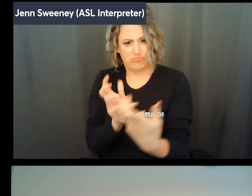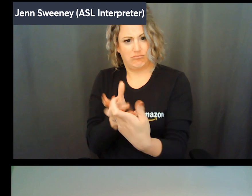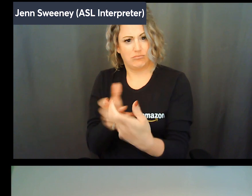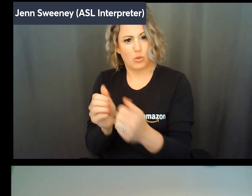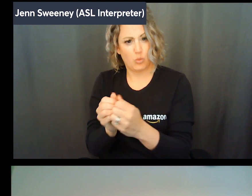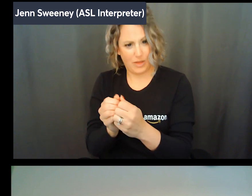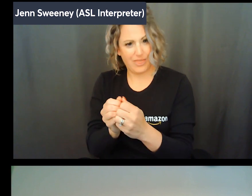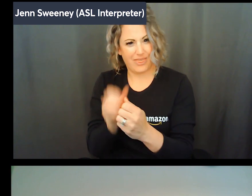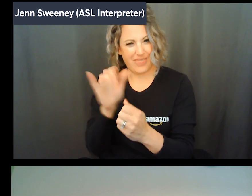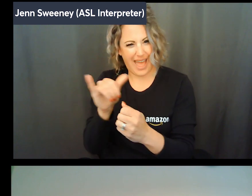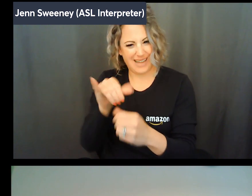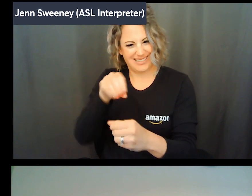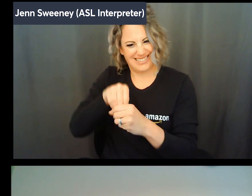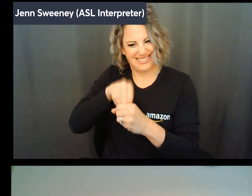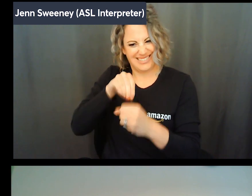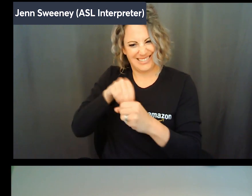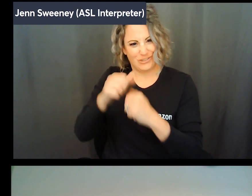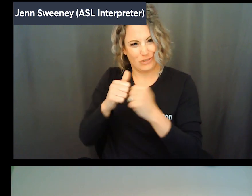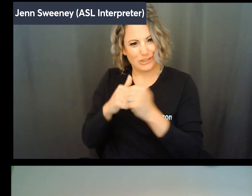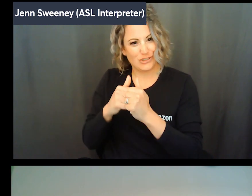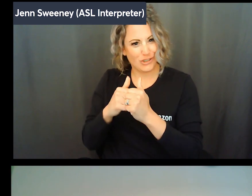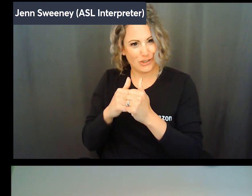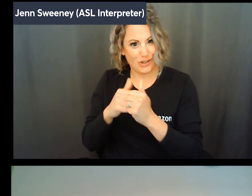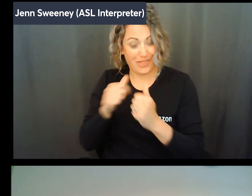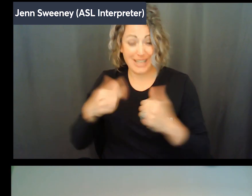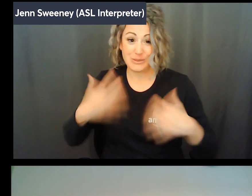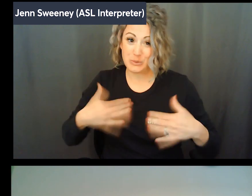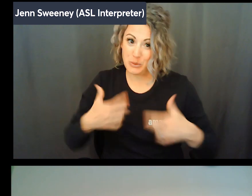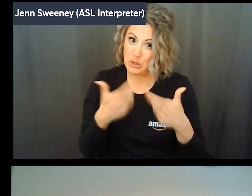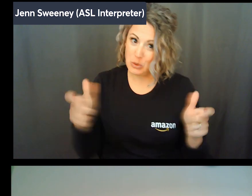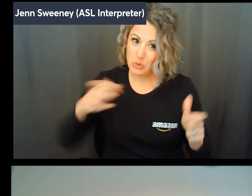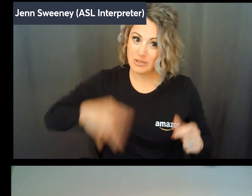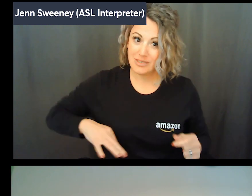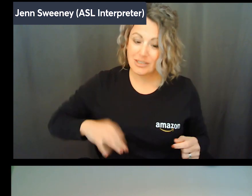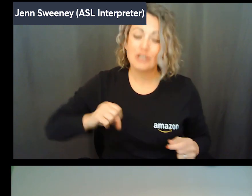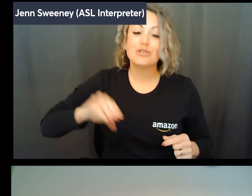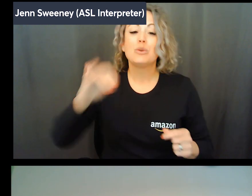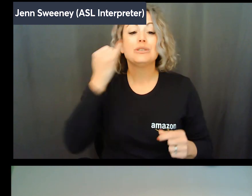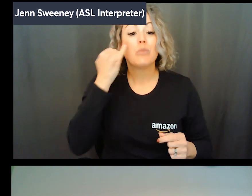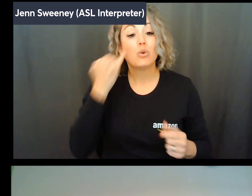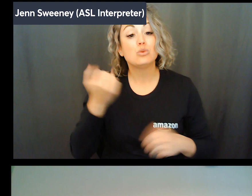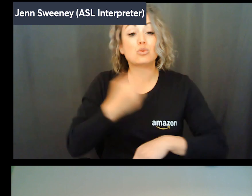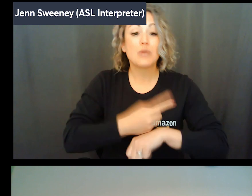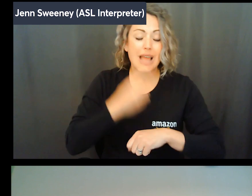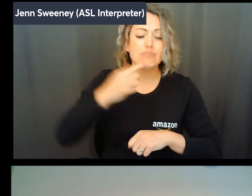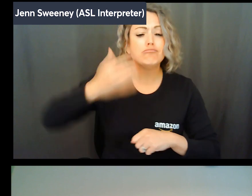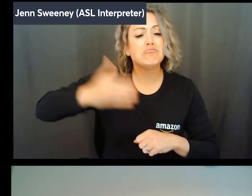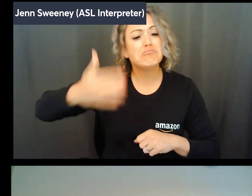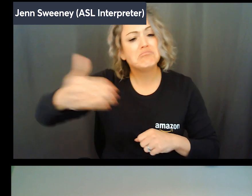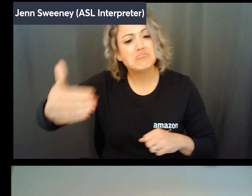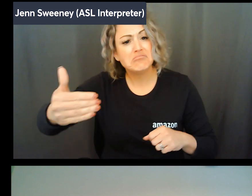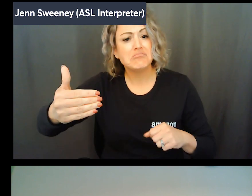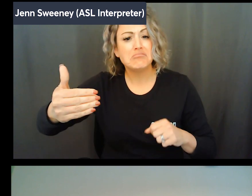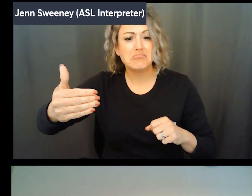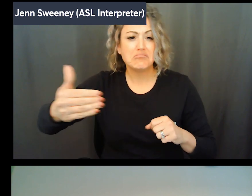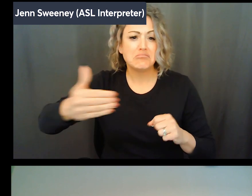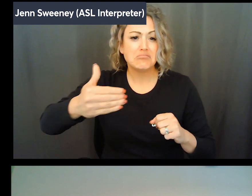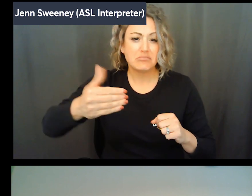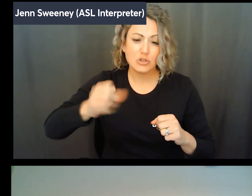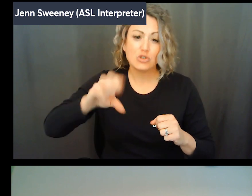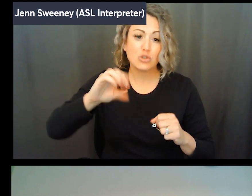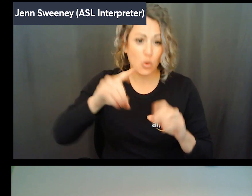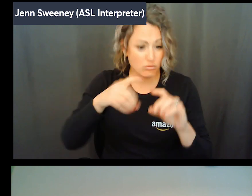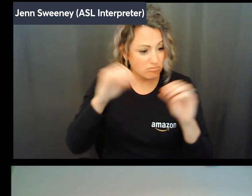compatible with the underlying infrastructure. So that's a significant benefit, right? So today, let's say if your traffic is intermittent, so you deploy in